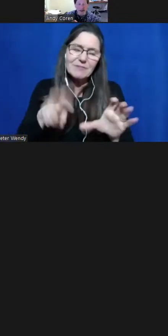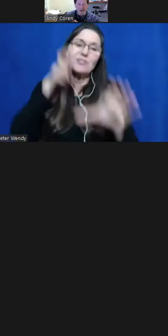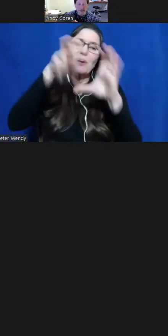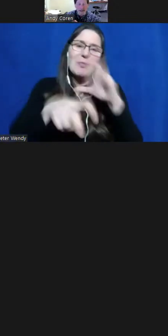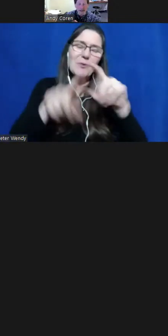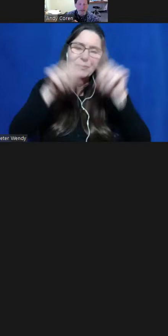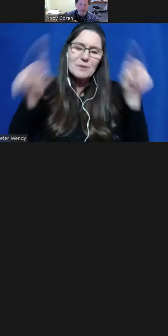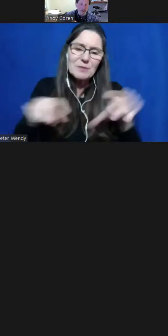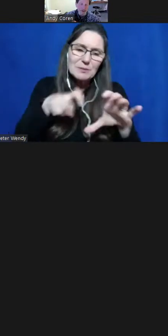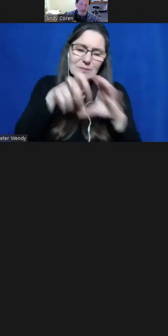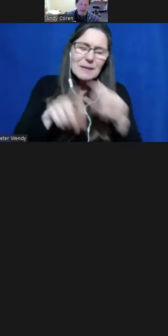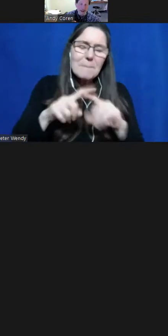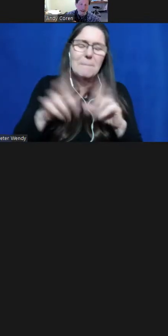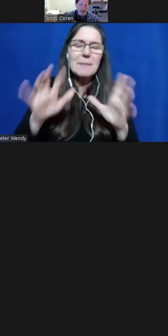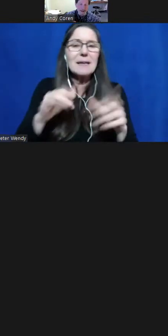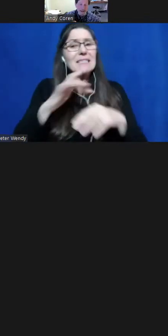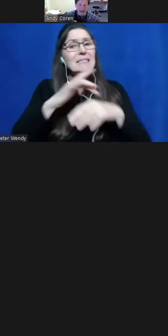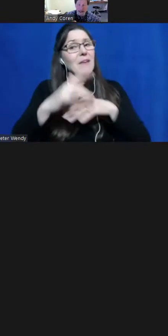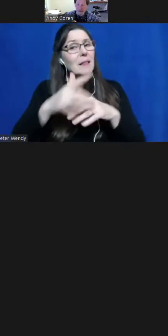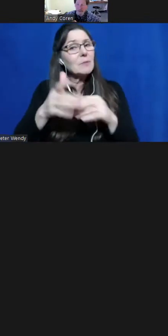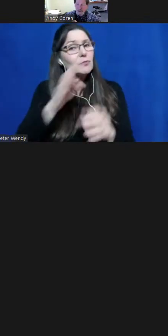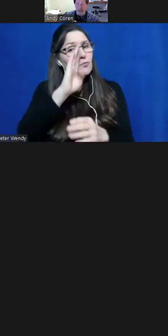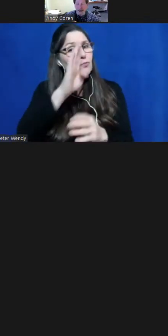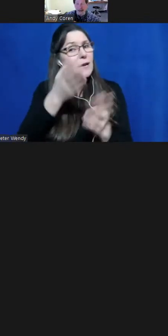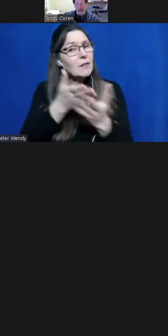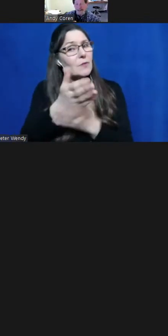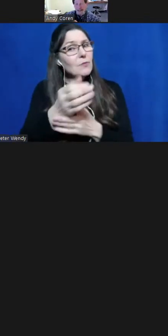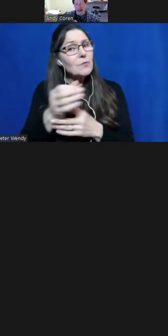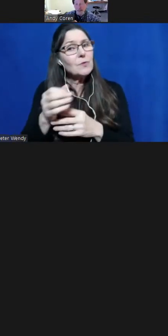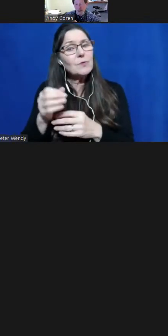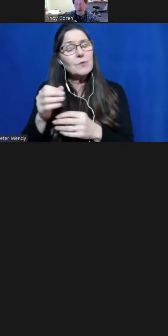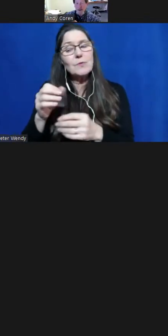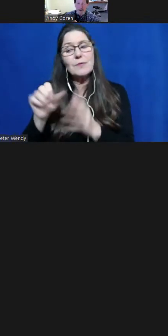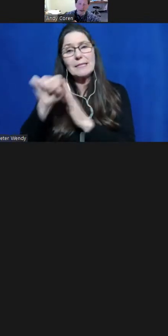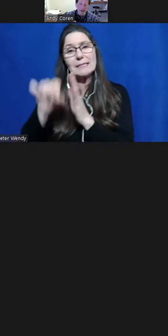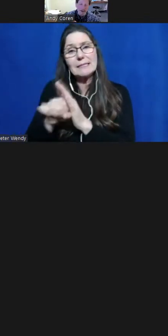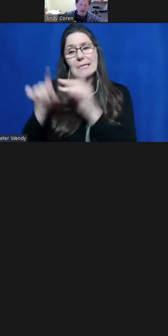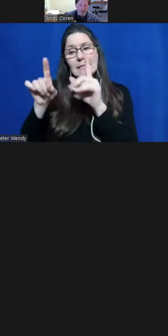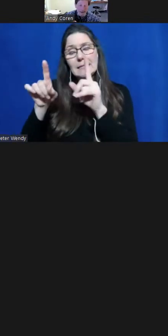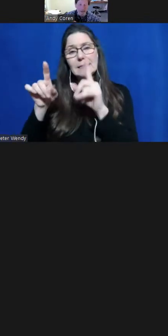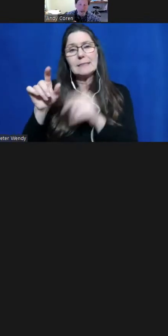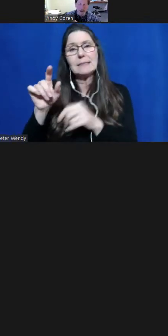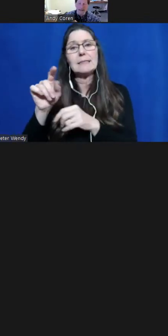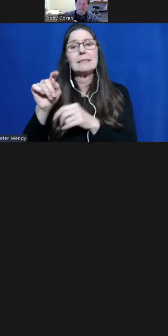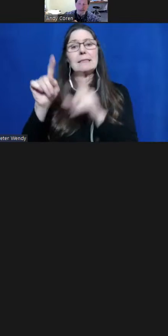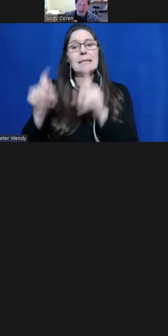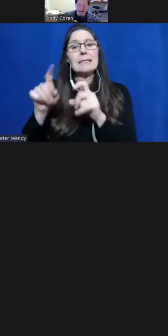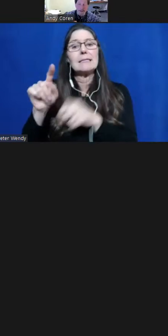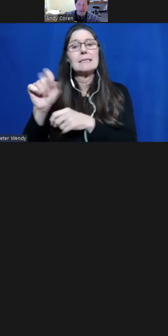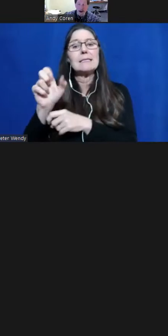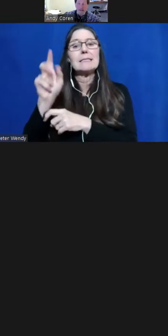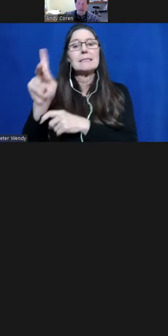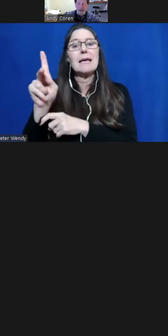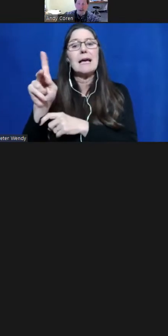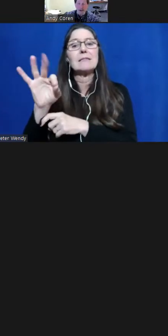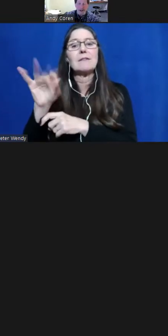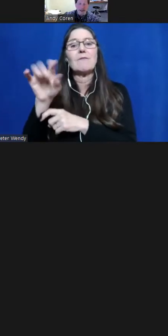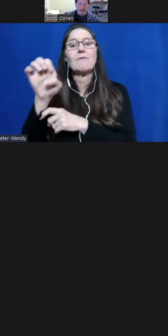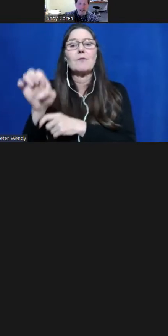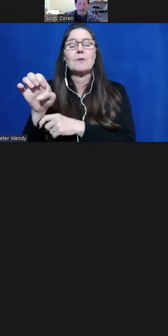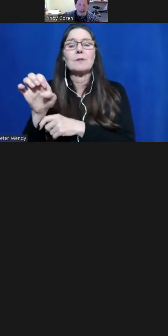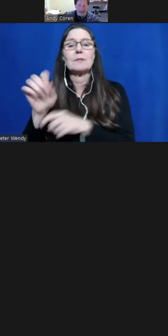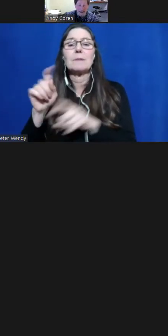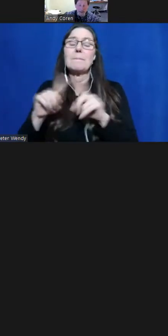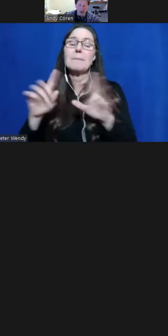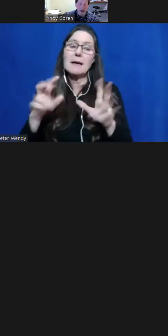it's available directly through the state testing task force. And as they get more, they will dispense more. There have been problems with the